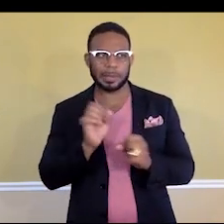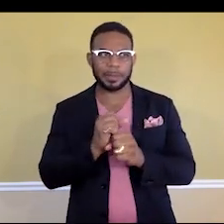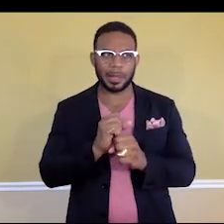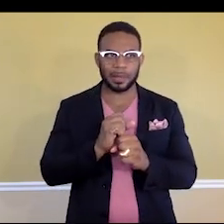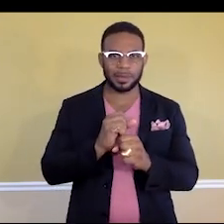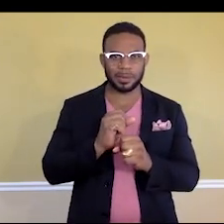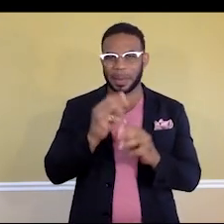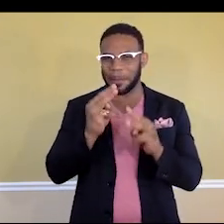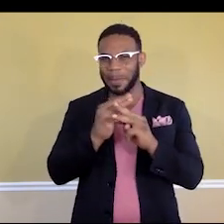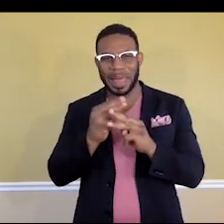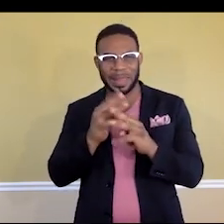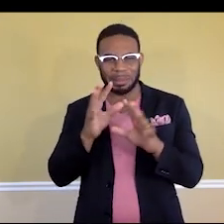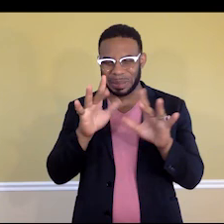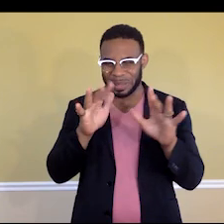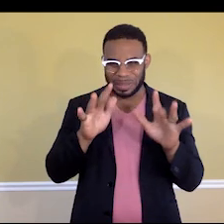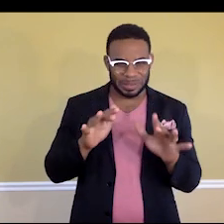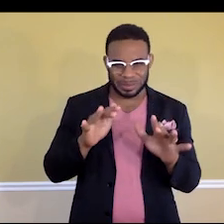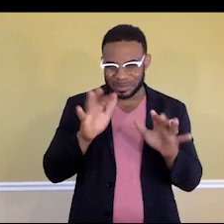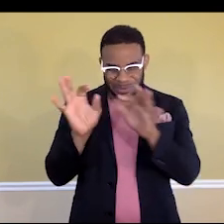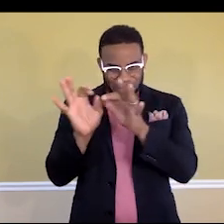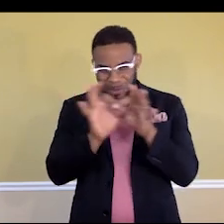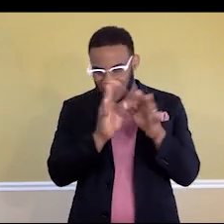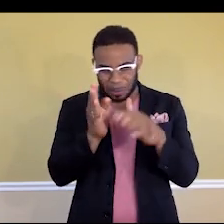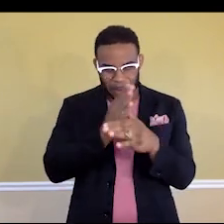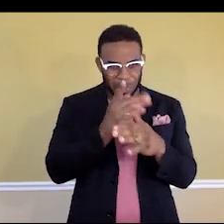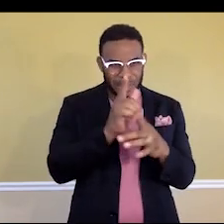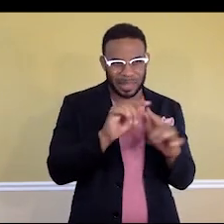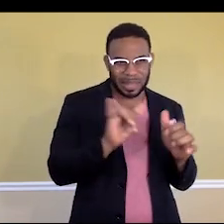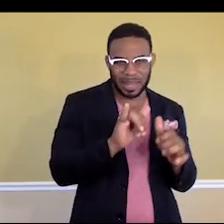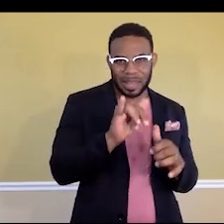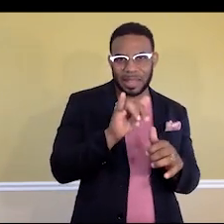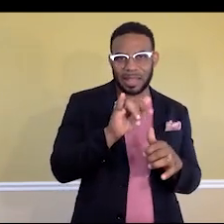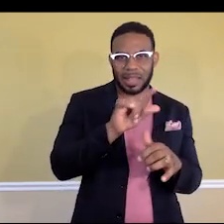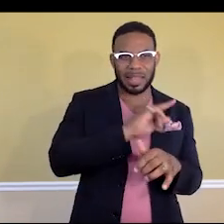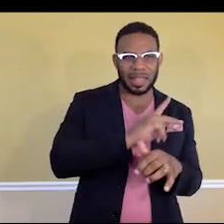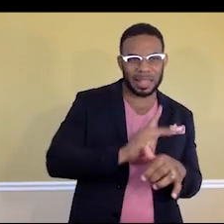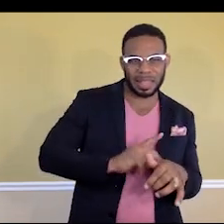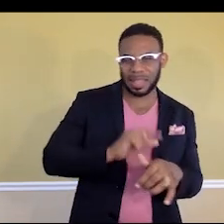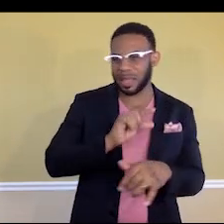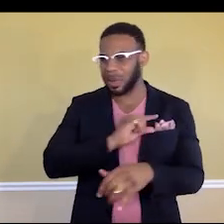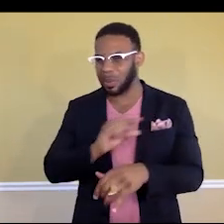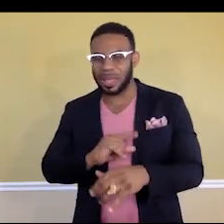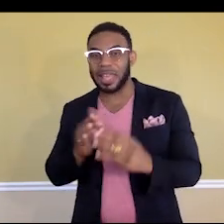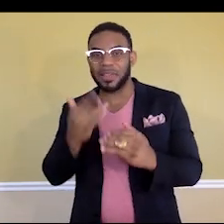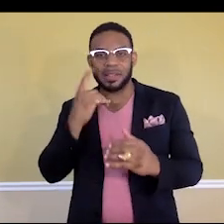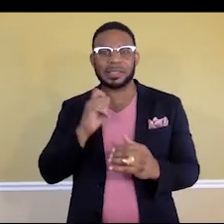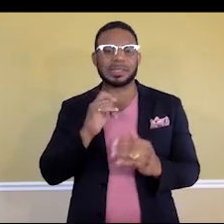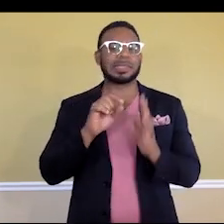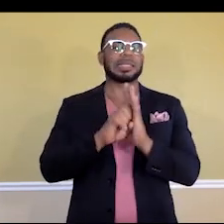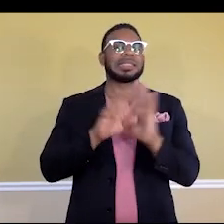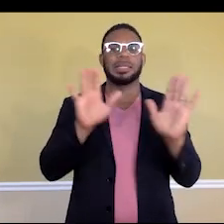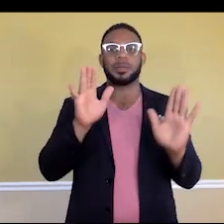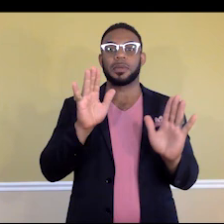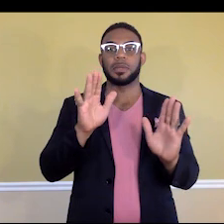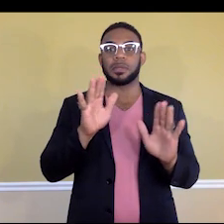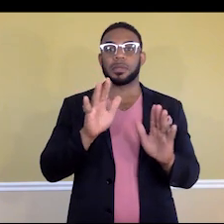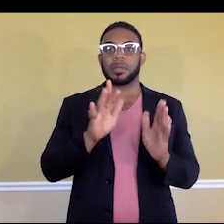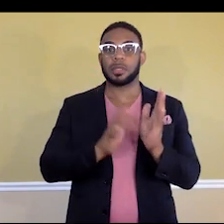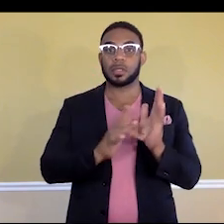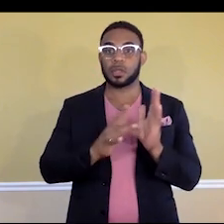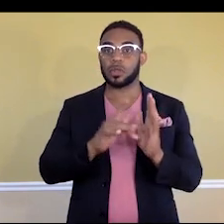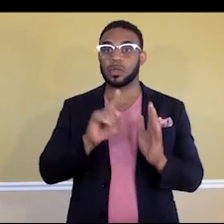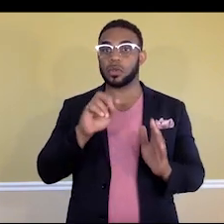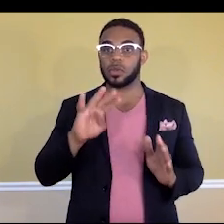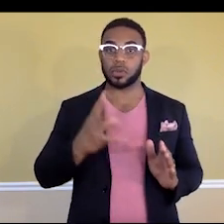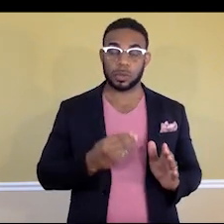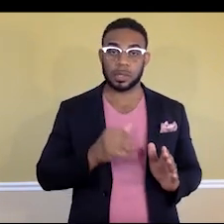these mathematical correlations between things like king and queen, which, even just as an example, exclude trans